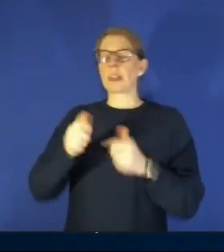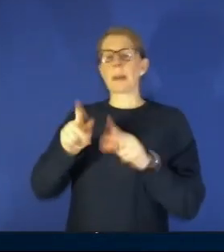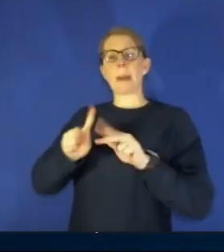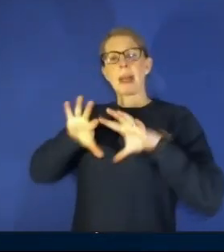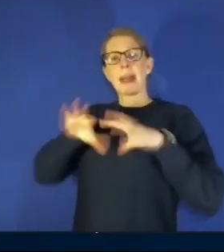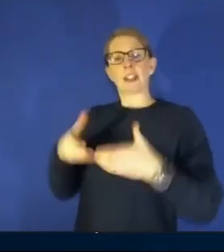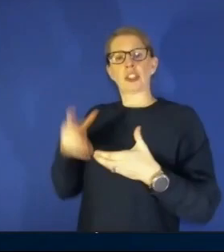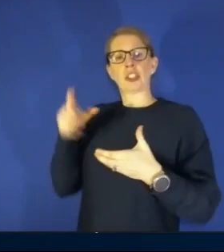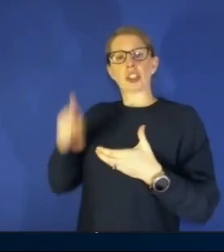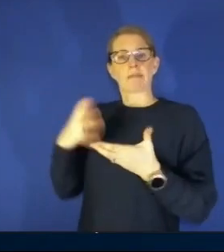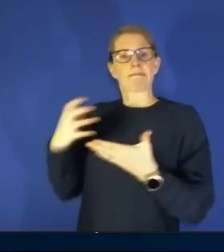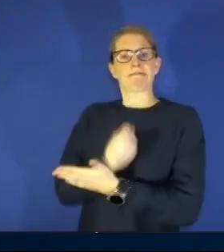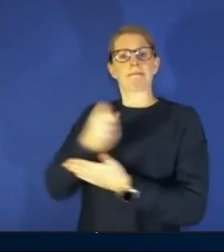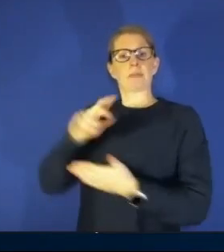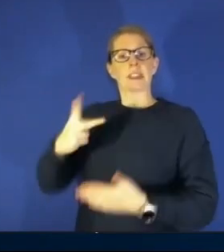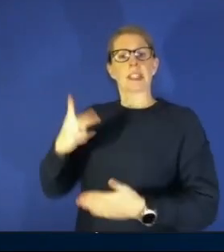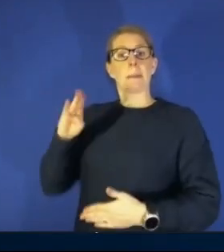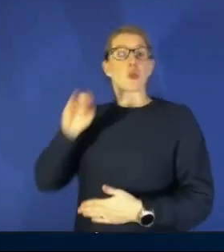that second booster, if at all?